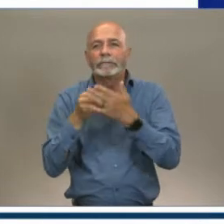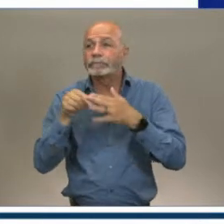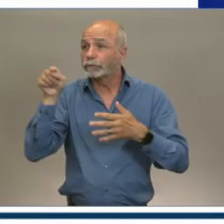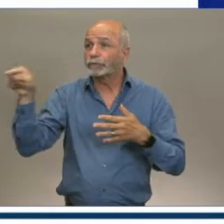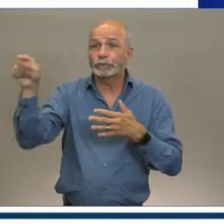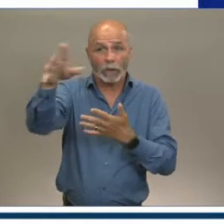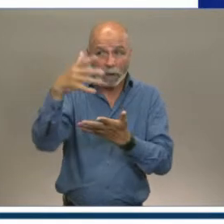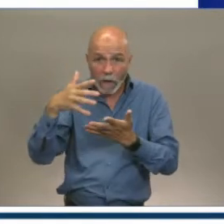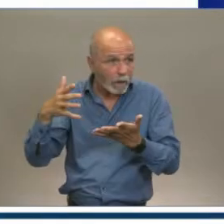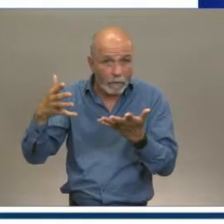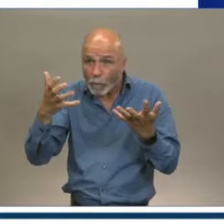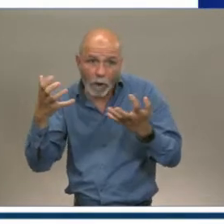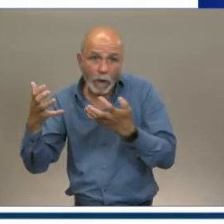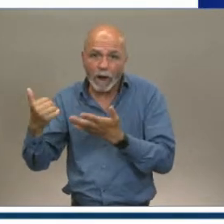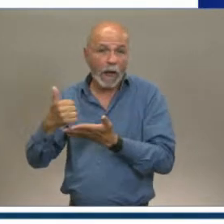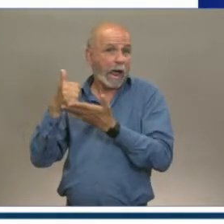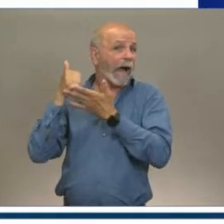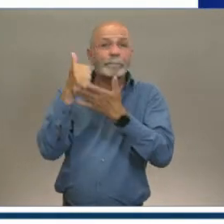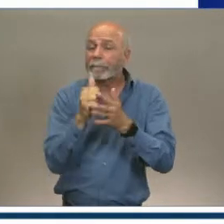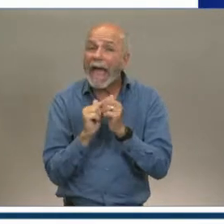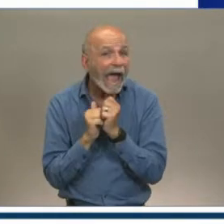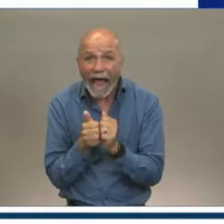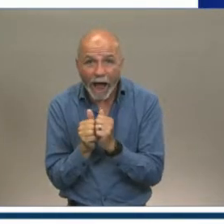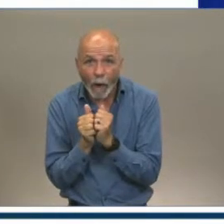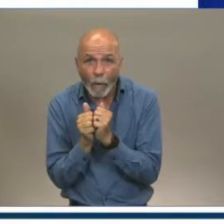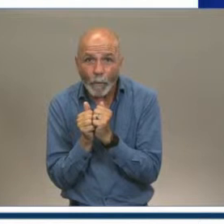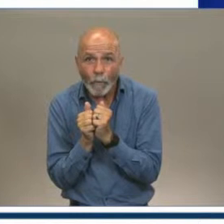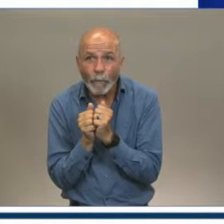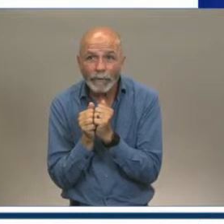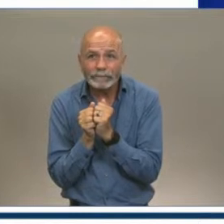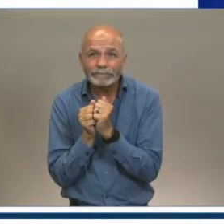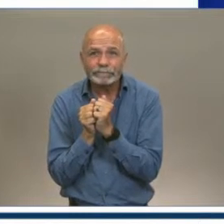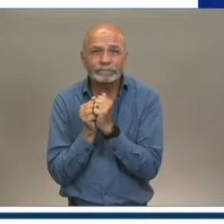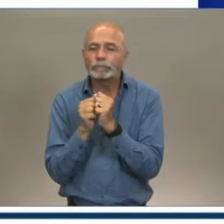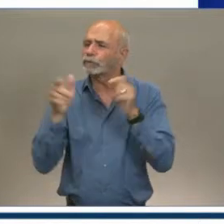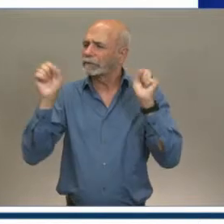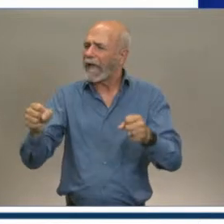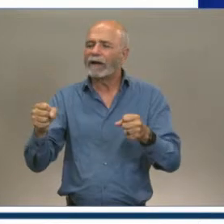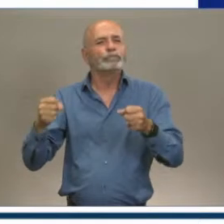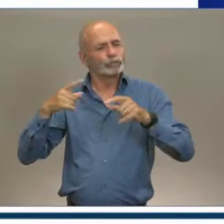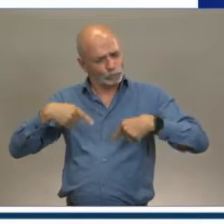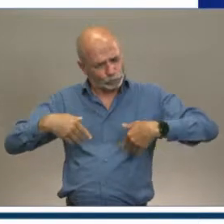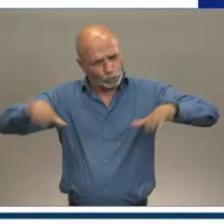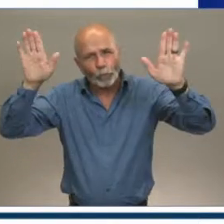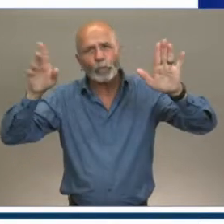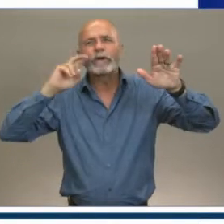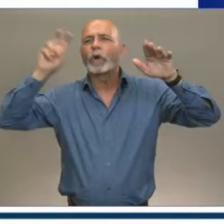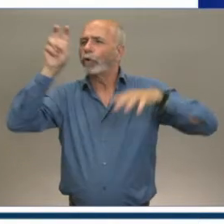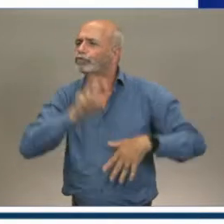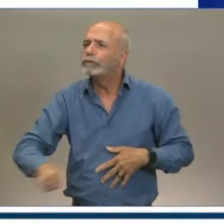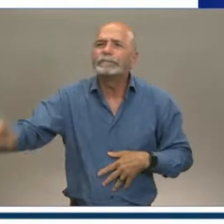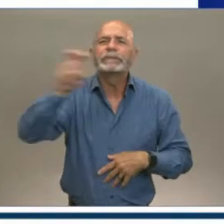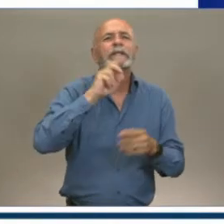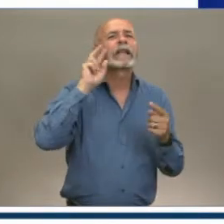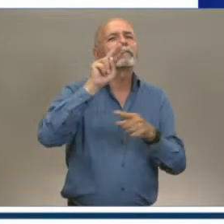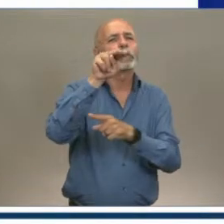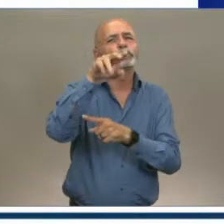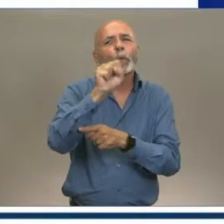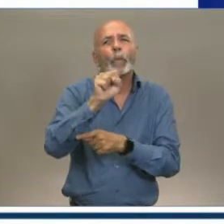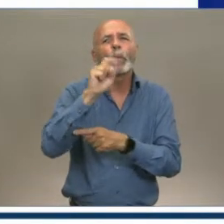travel your own province, do some sightseeing, and buy local. Soon you will start to see ads like this.